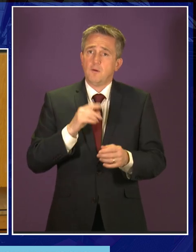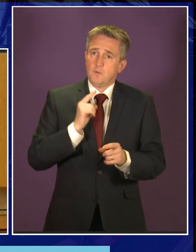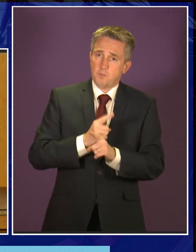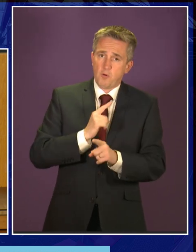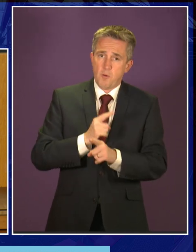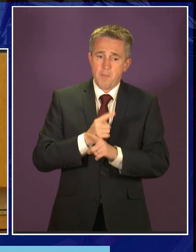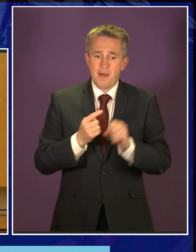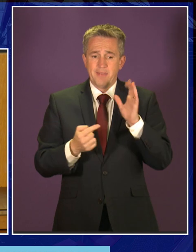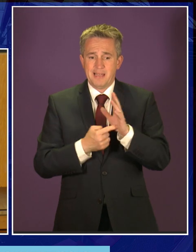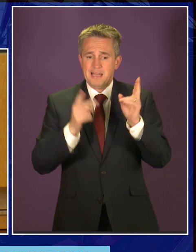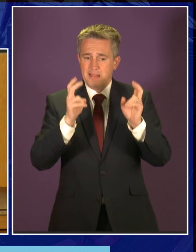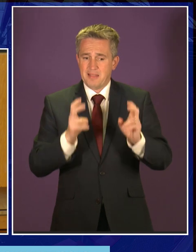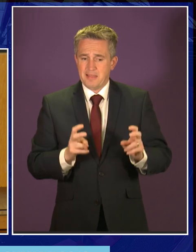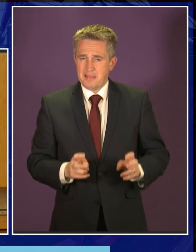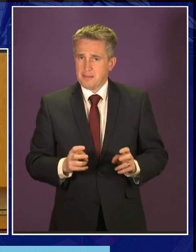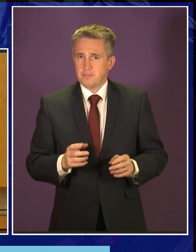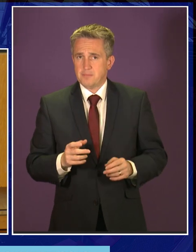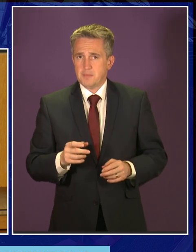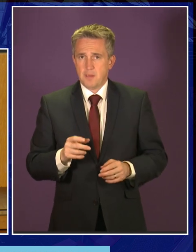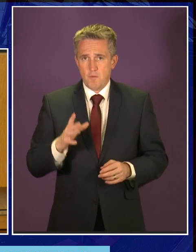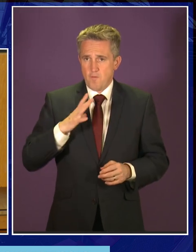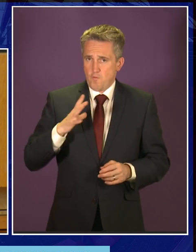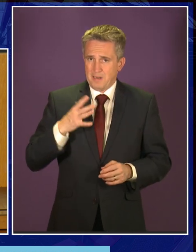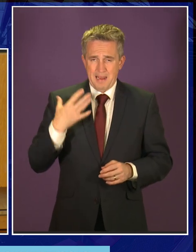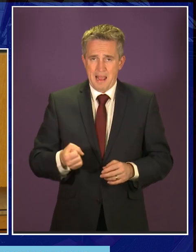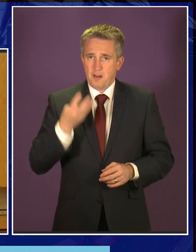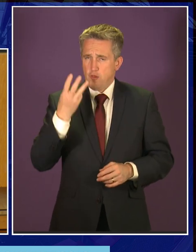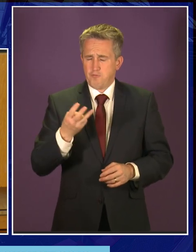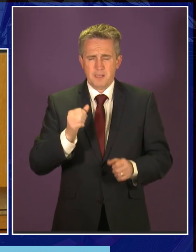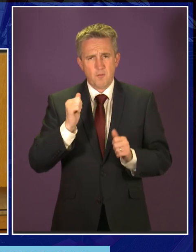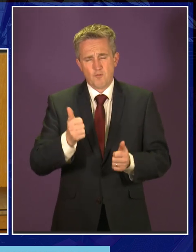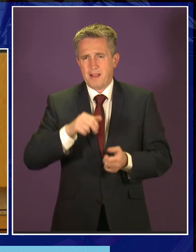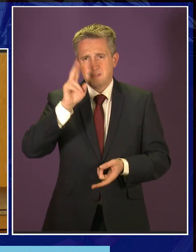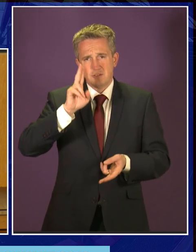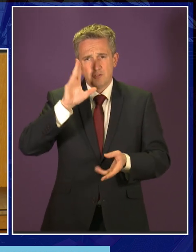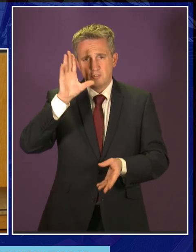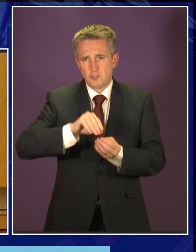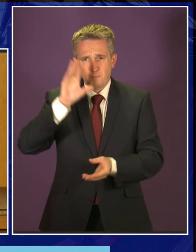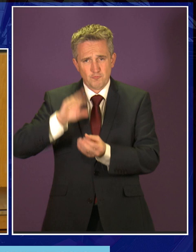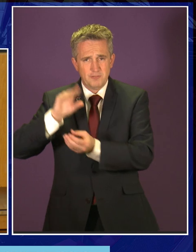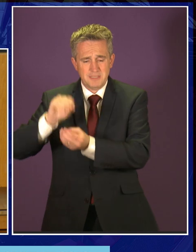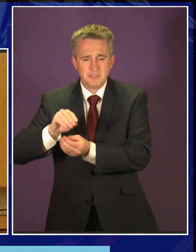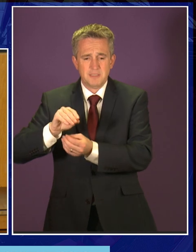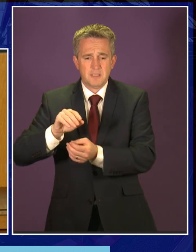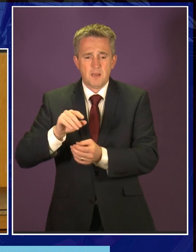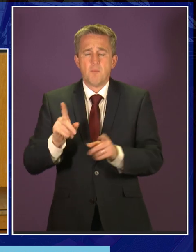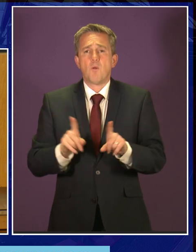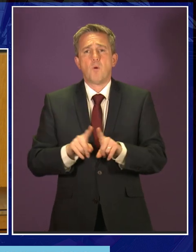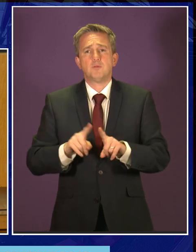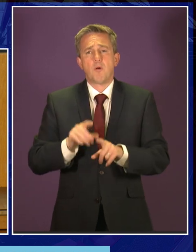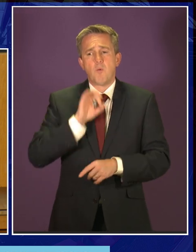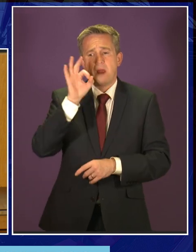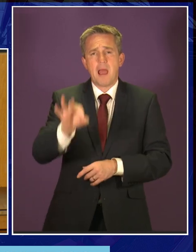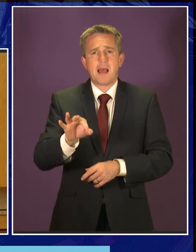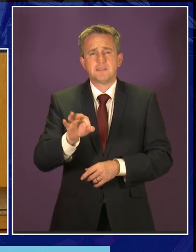themes, though I won't delve into that too much as we've had three incredible summaries already, and much of it was in alignment. But we also asked them the